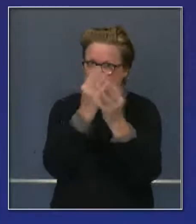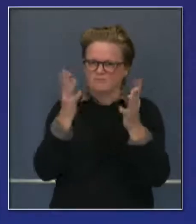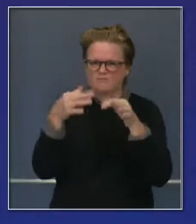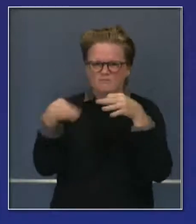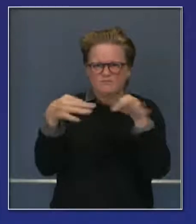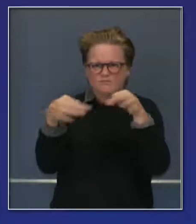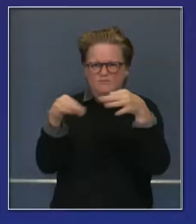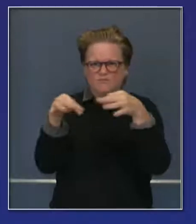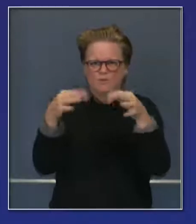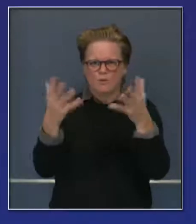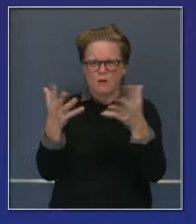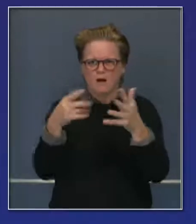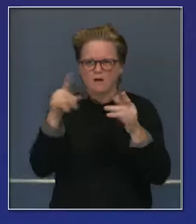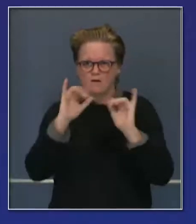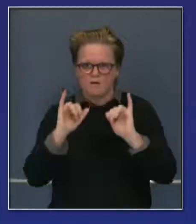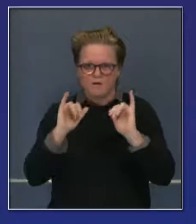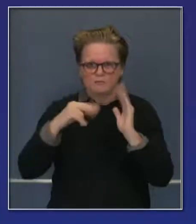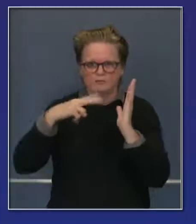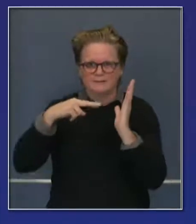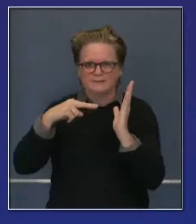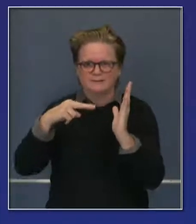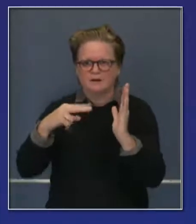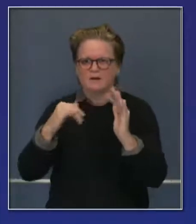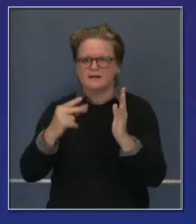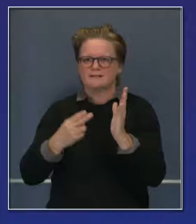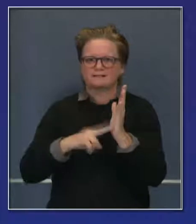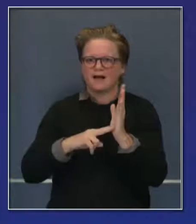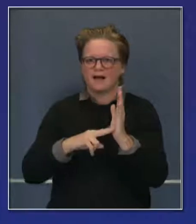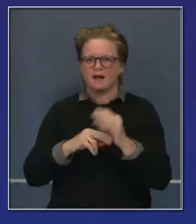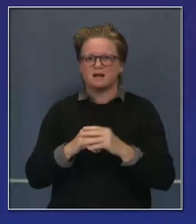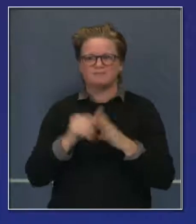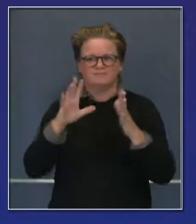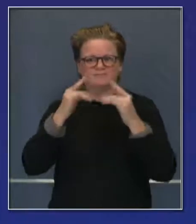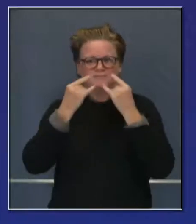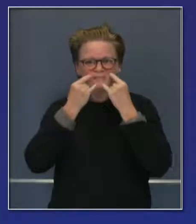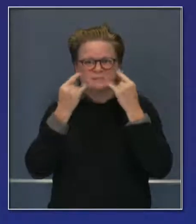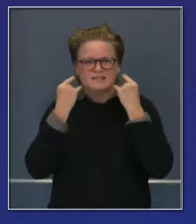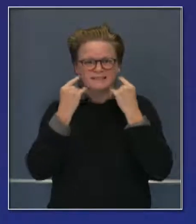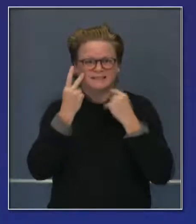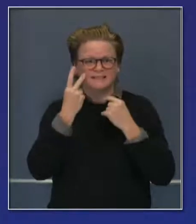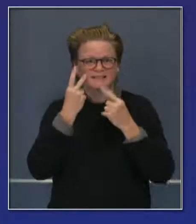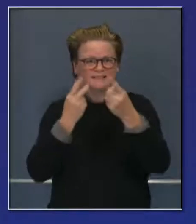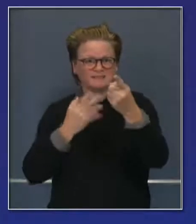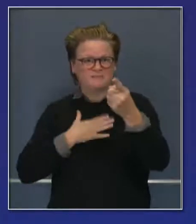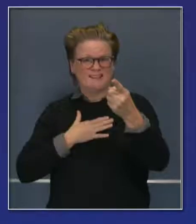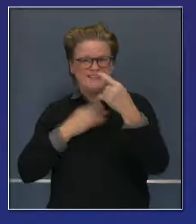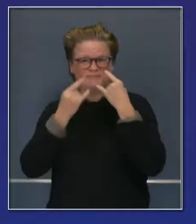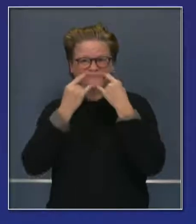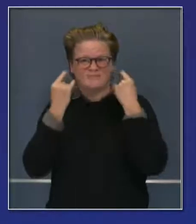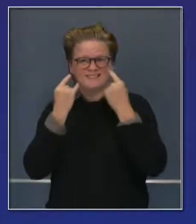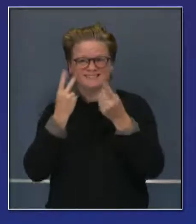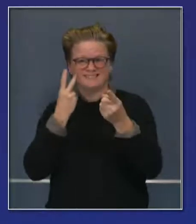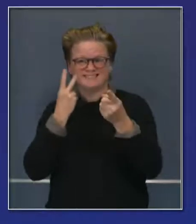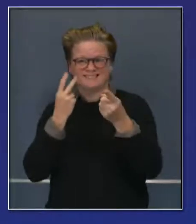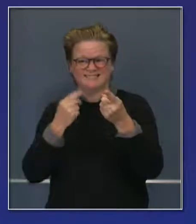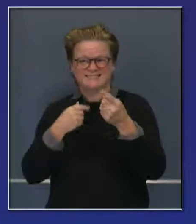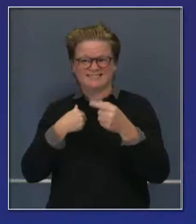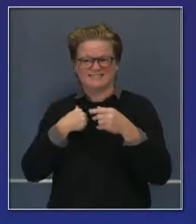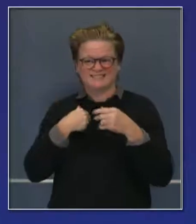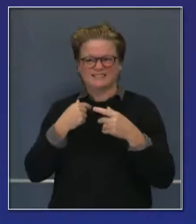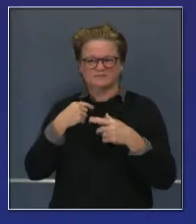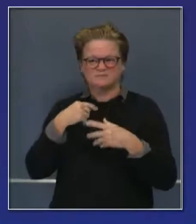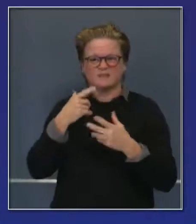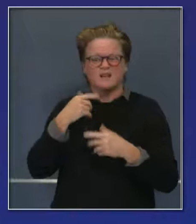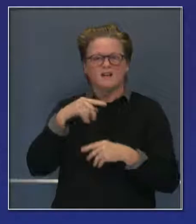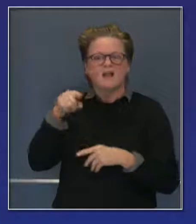masks, I wore it coming in. Covered California is going to be sending out 4 million of these masks to people that are